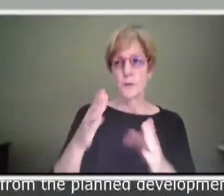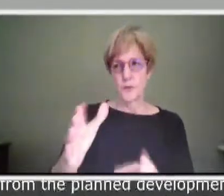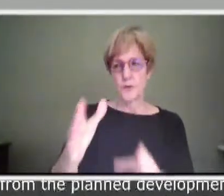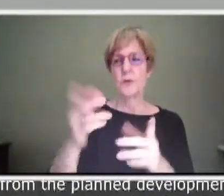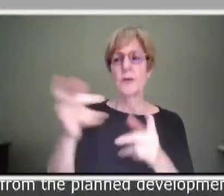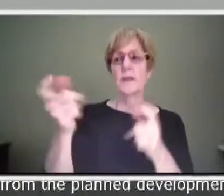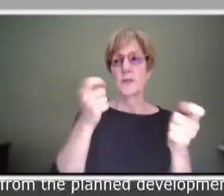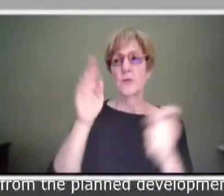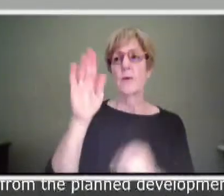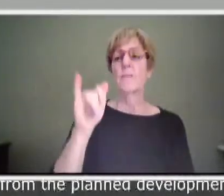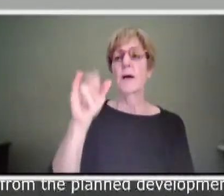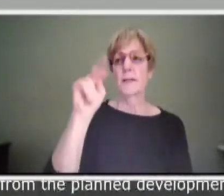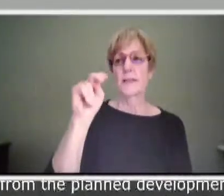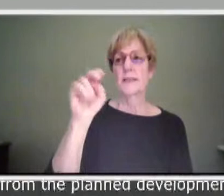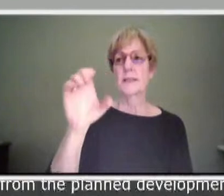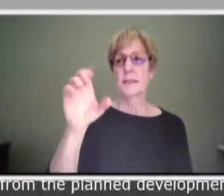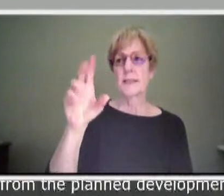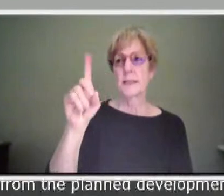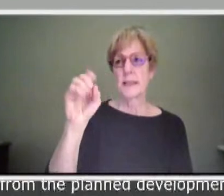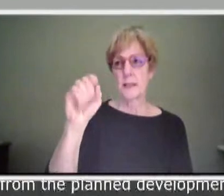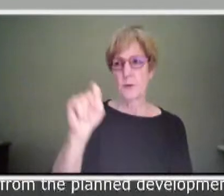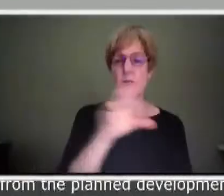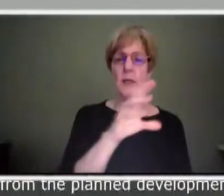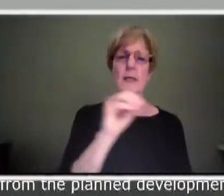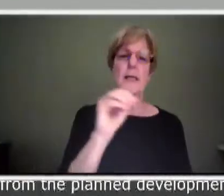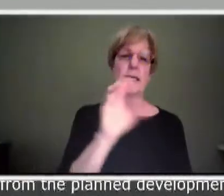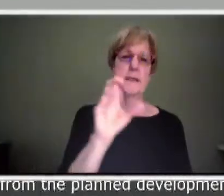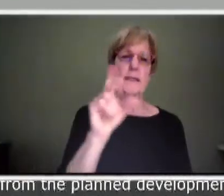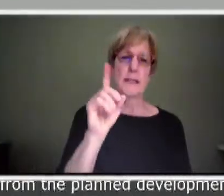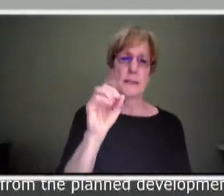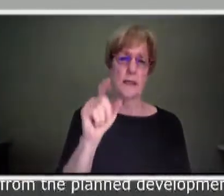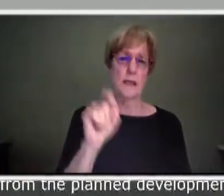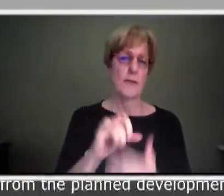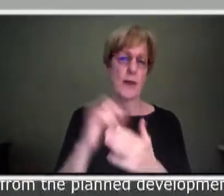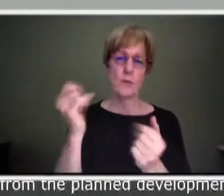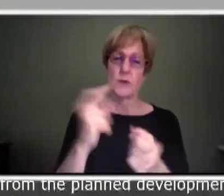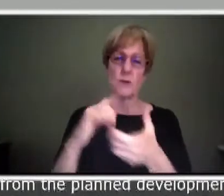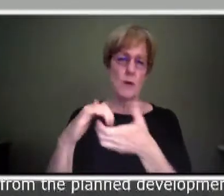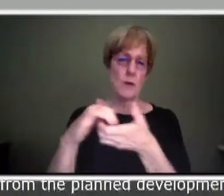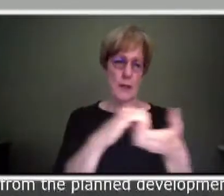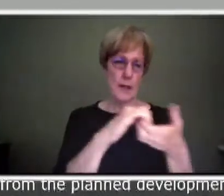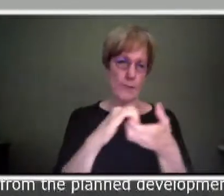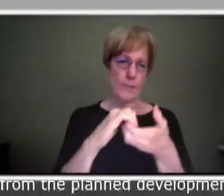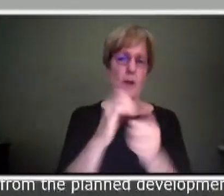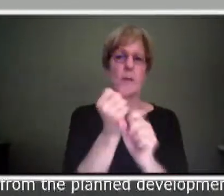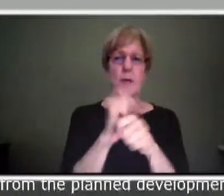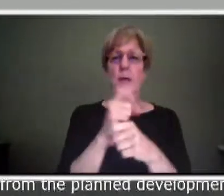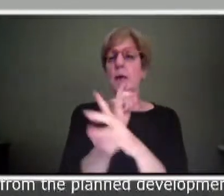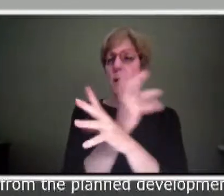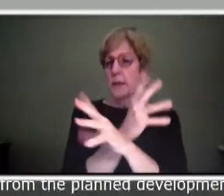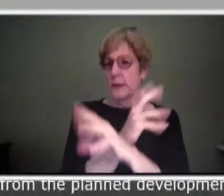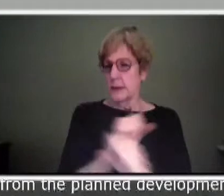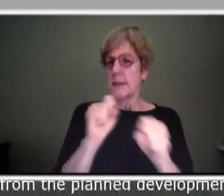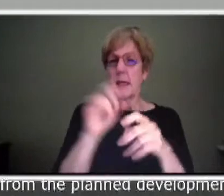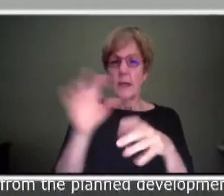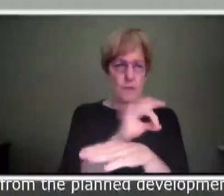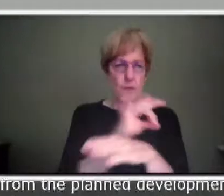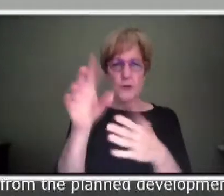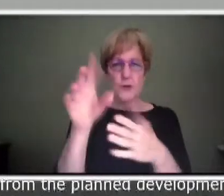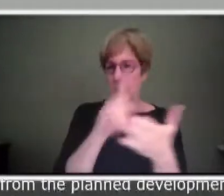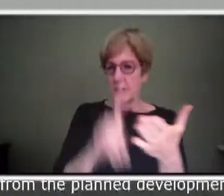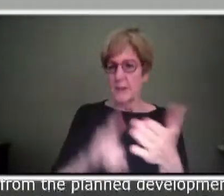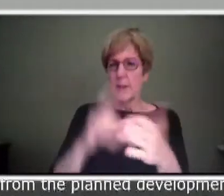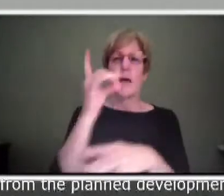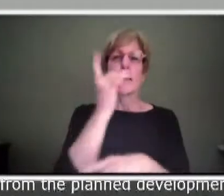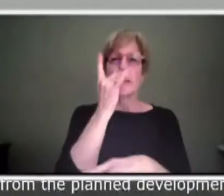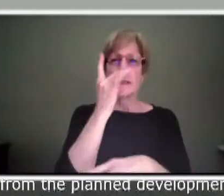maintained road, as well as CDOT. That was all conducted in collaboration to ensure a safe and functional intersection design and signal operation between